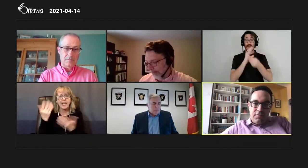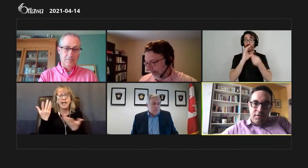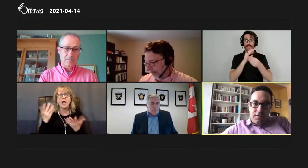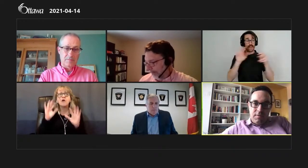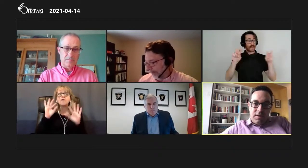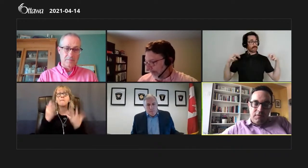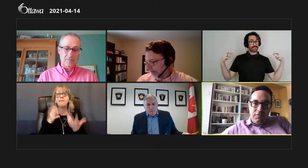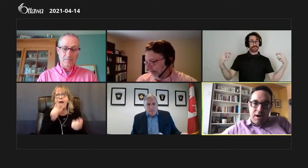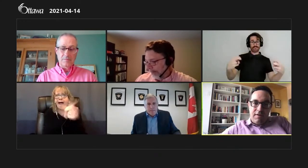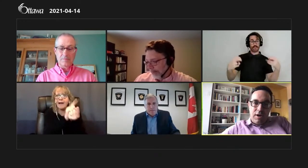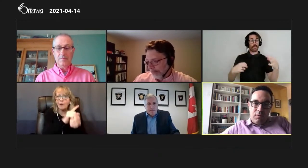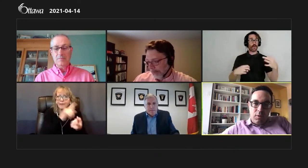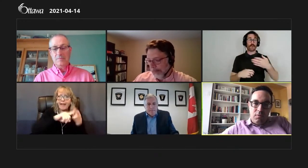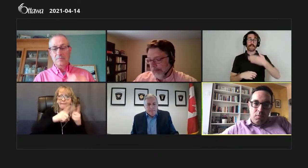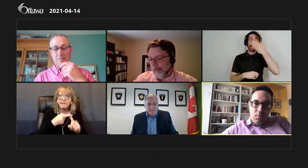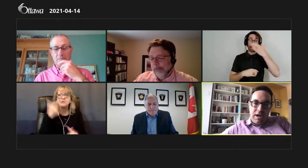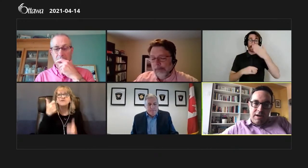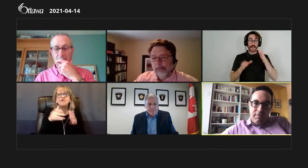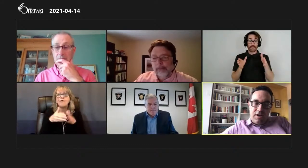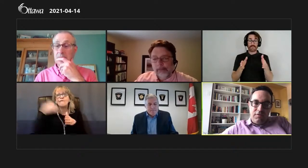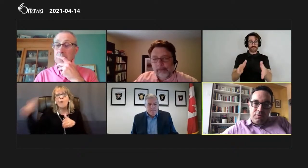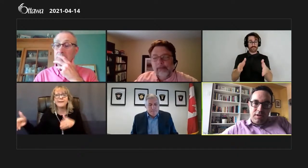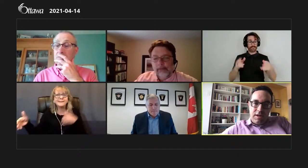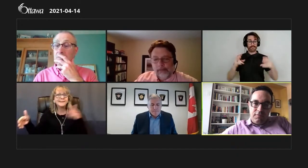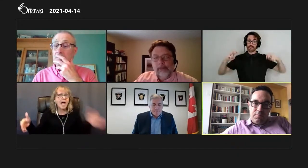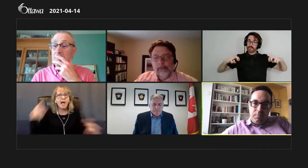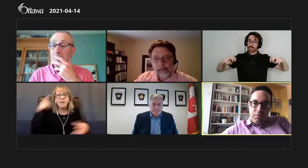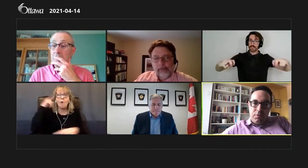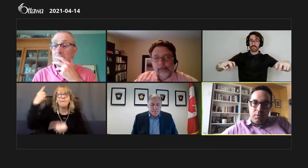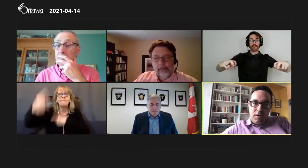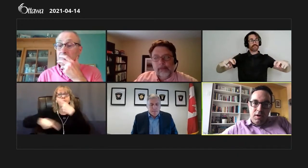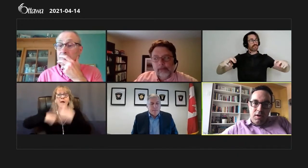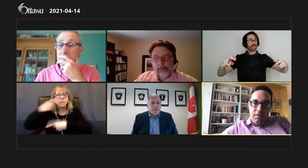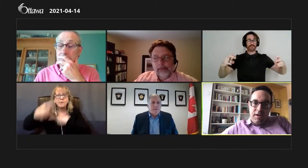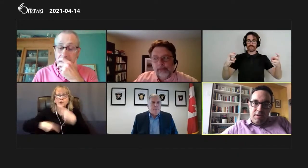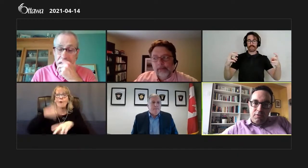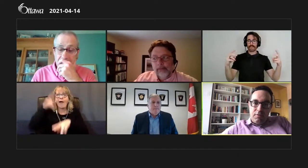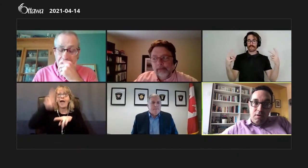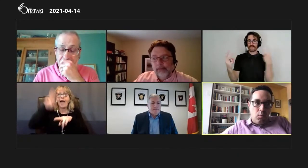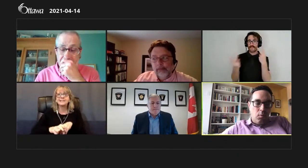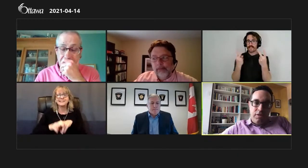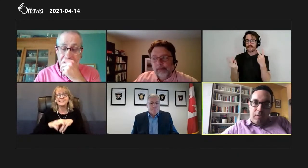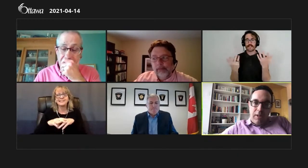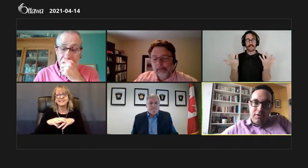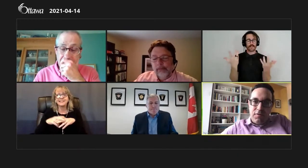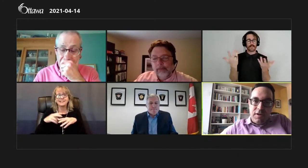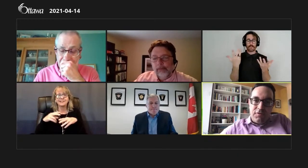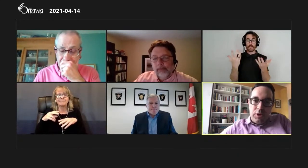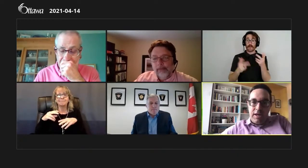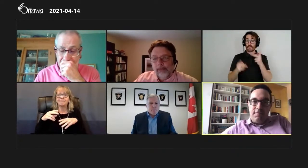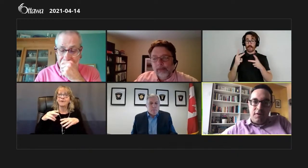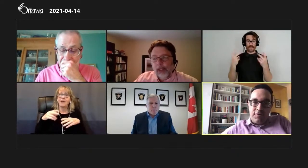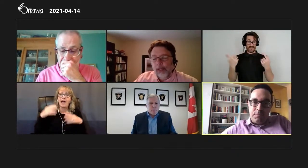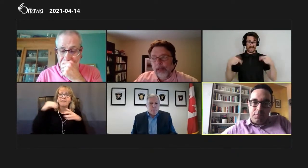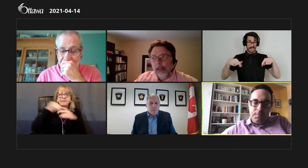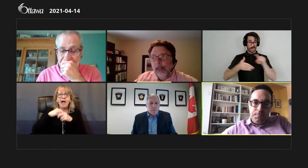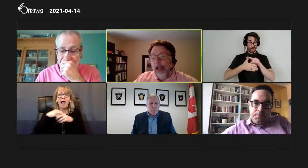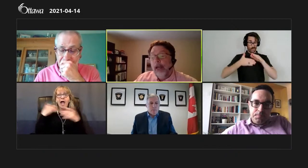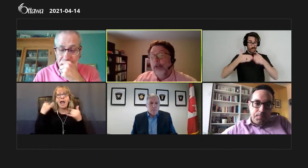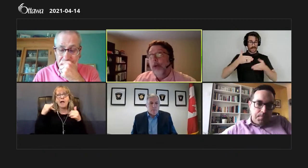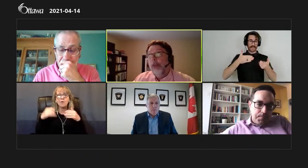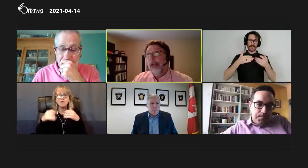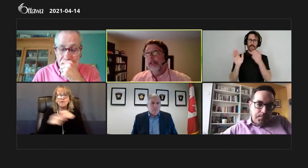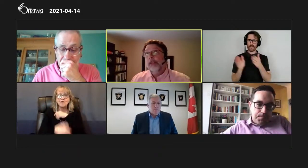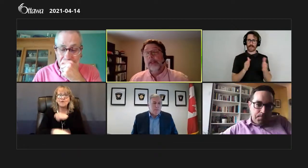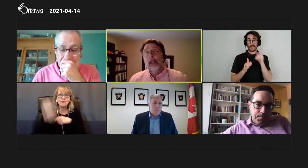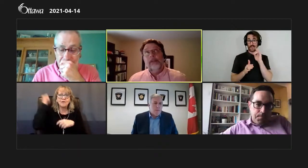chairs in the front driveway? What kind of advice would you give to people who are thinking about their plans for this weekend, for example? Yeah,